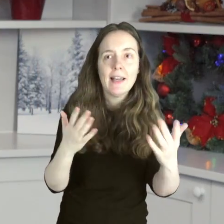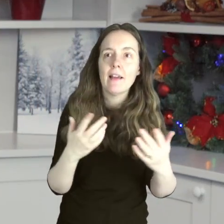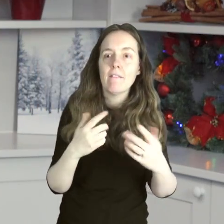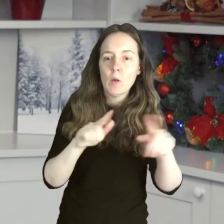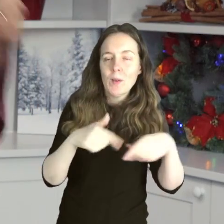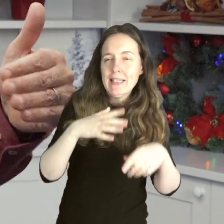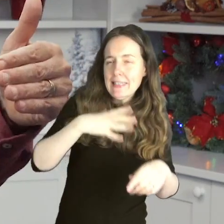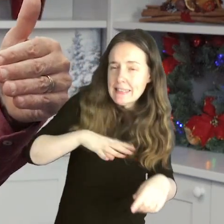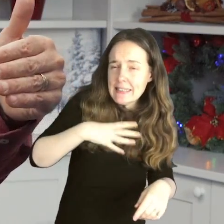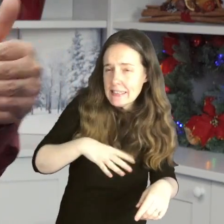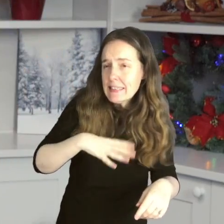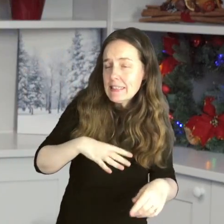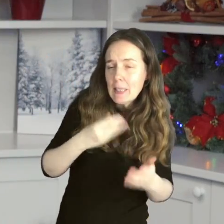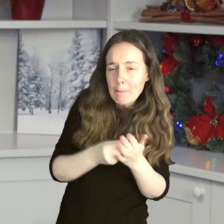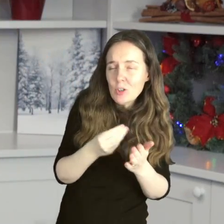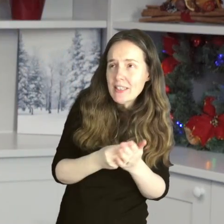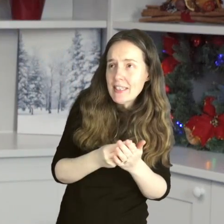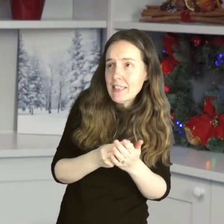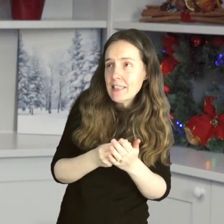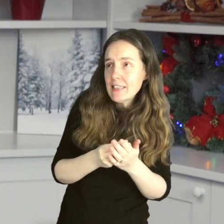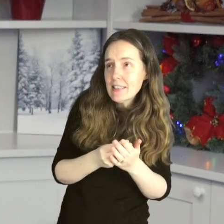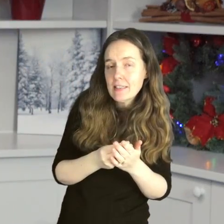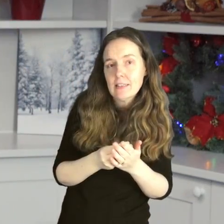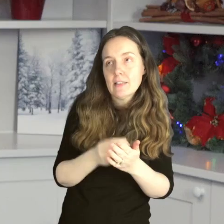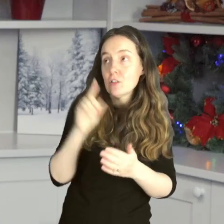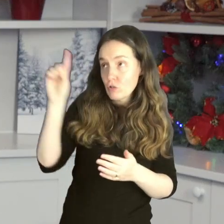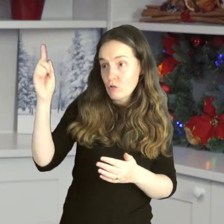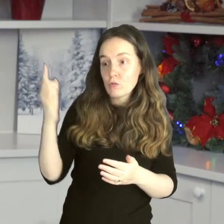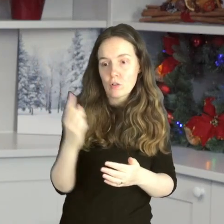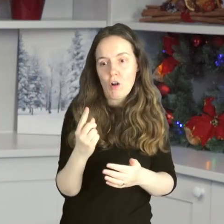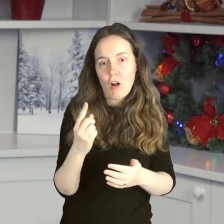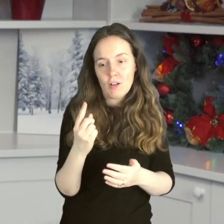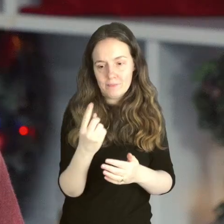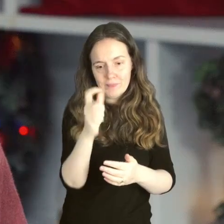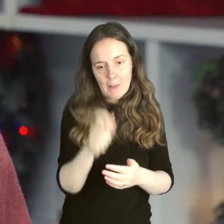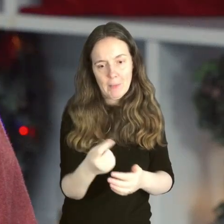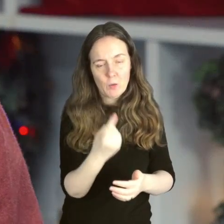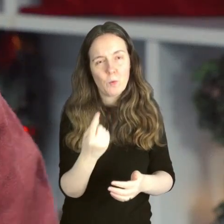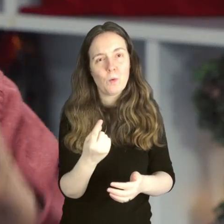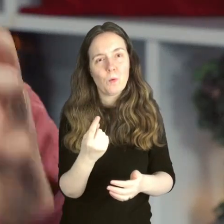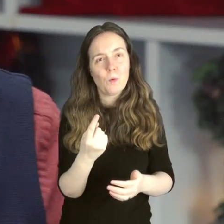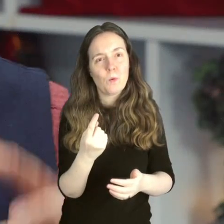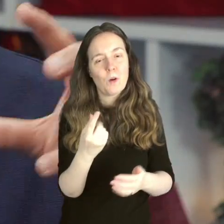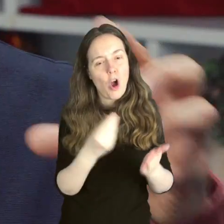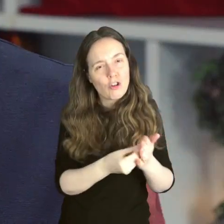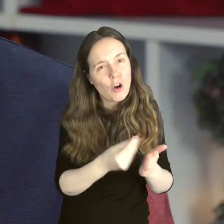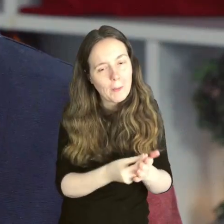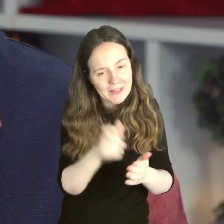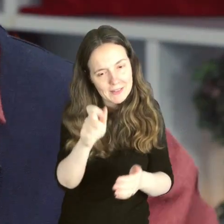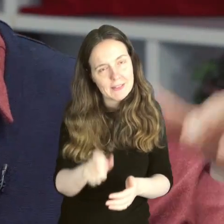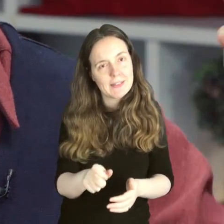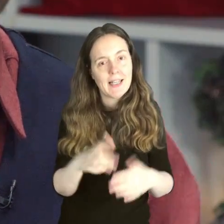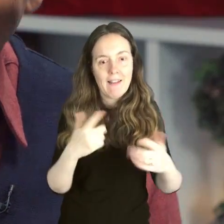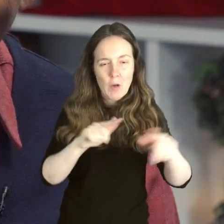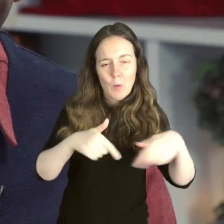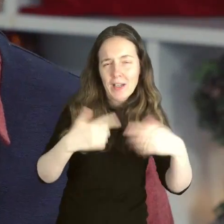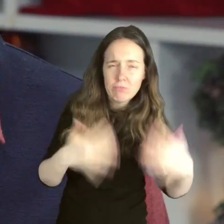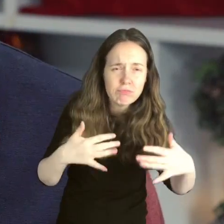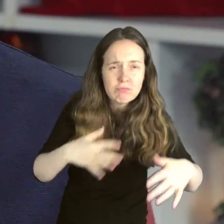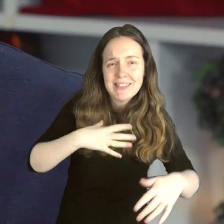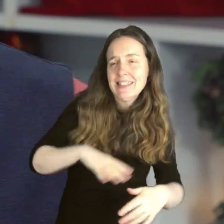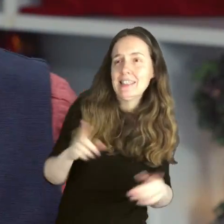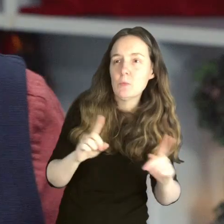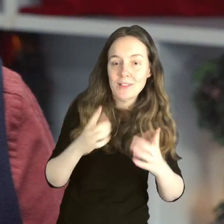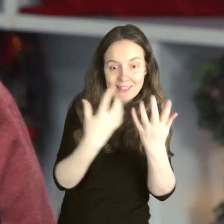need was money, then God would have sent us an economist. If our greatest need was